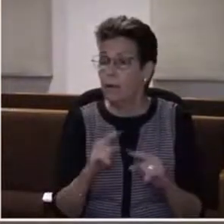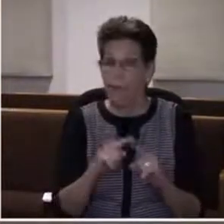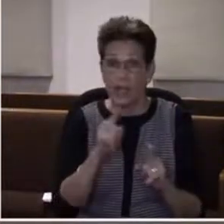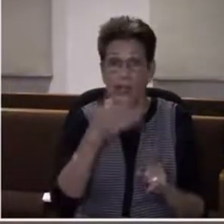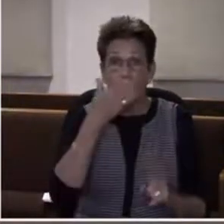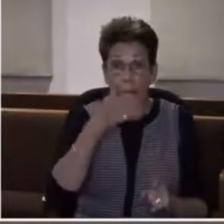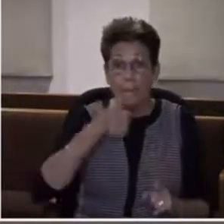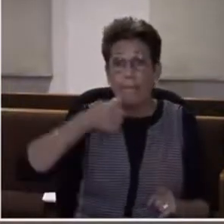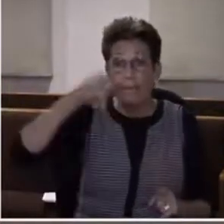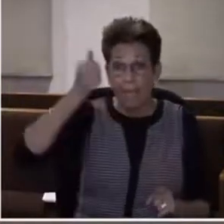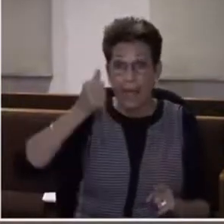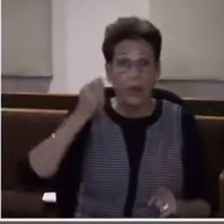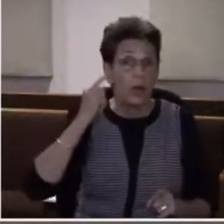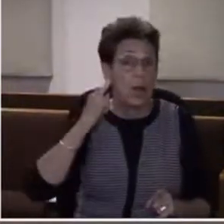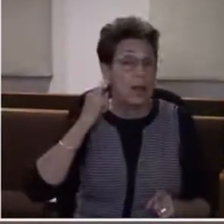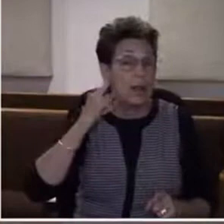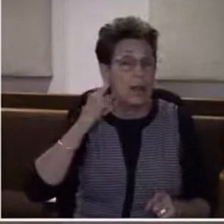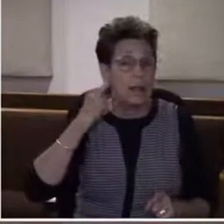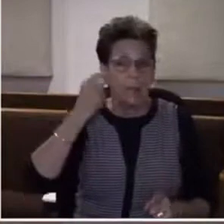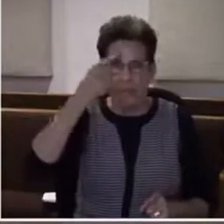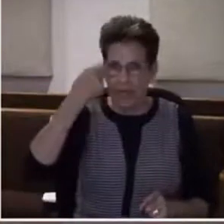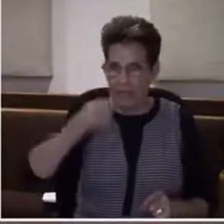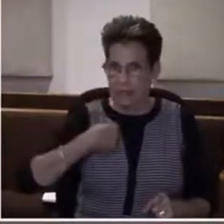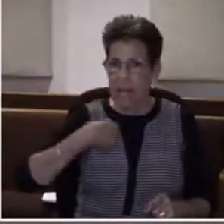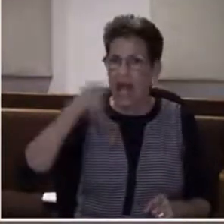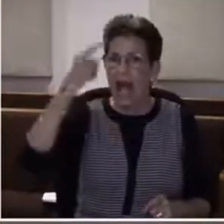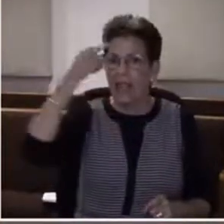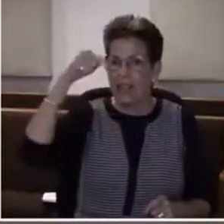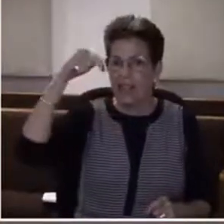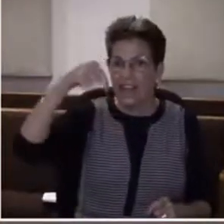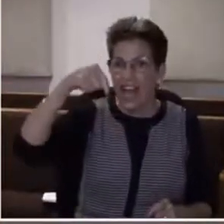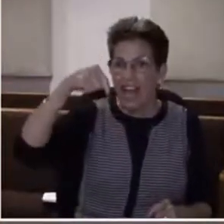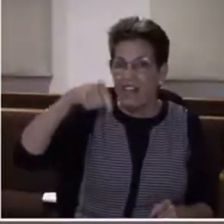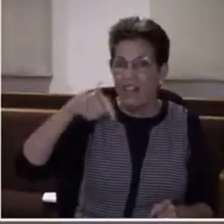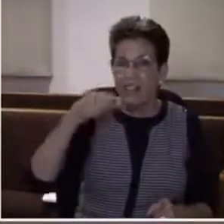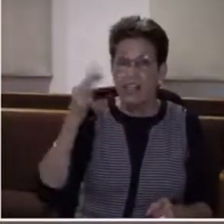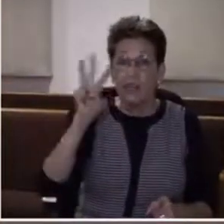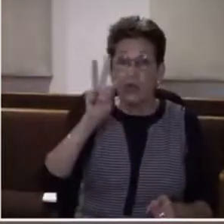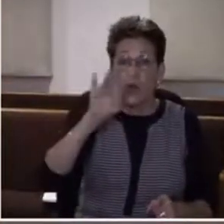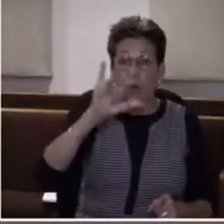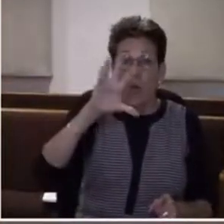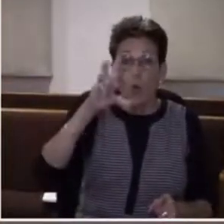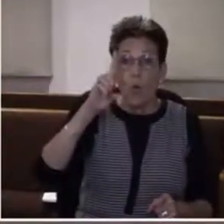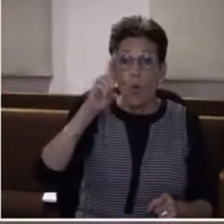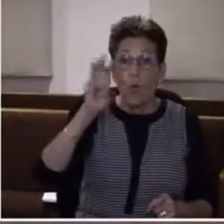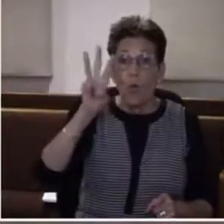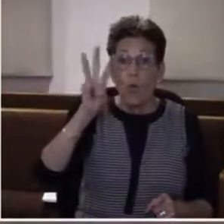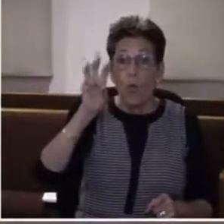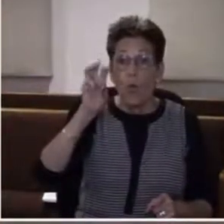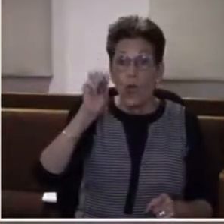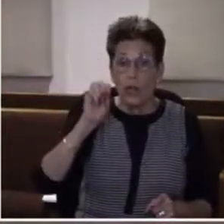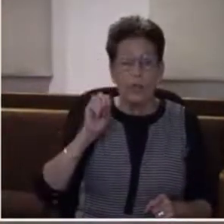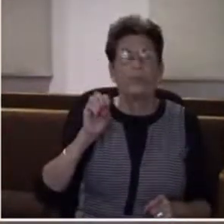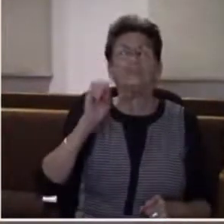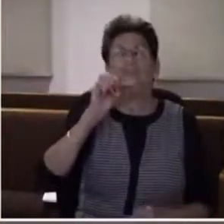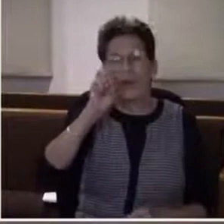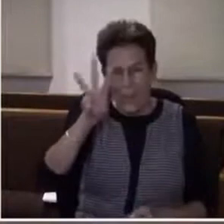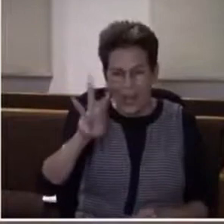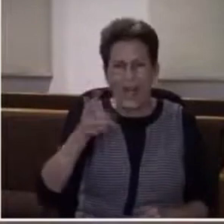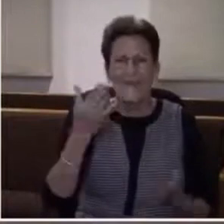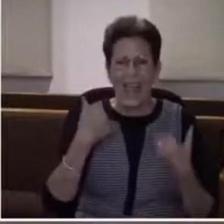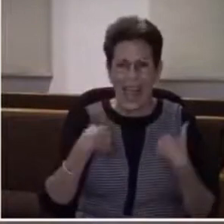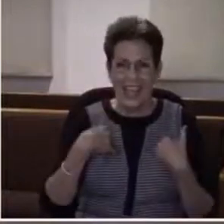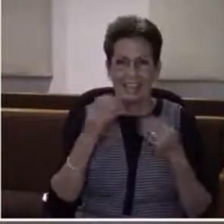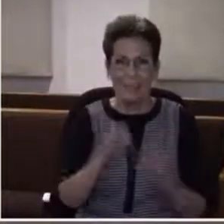listen, because I think the widow of Zarephath has some very important things to say to you that you should probably write